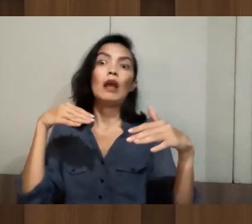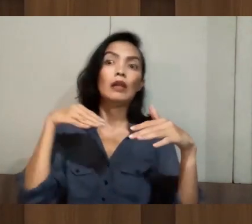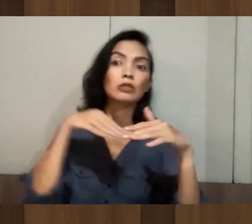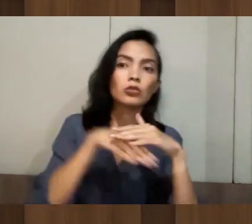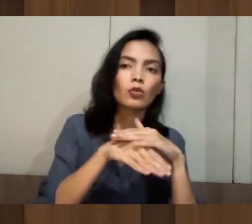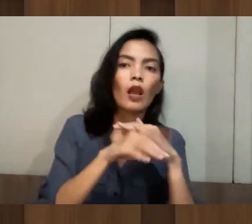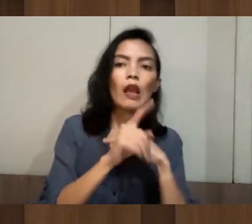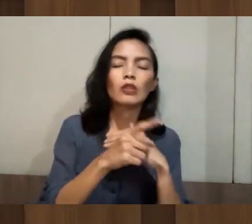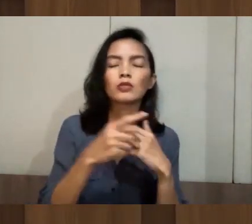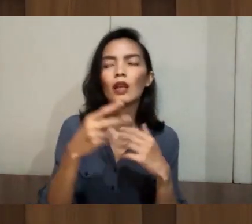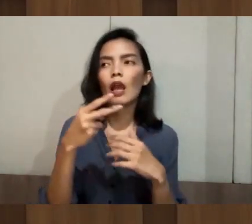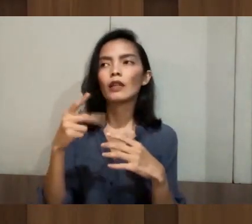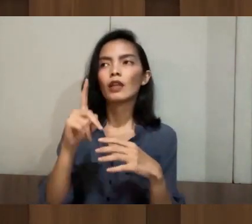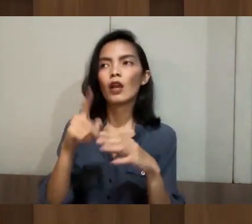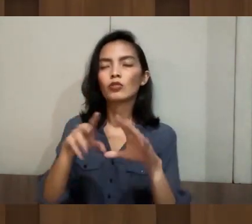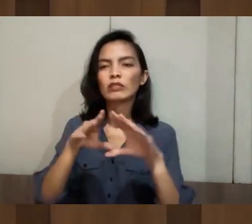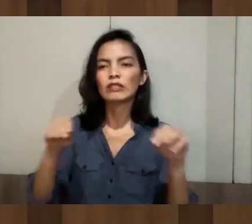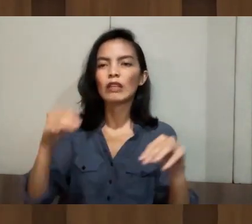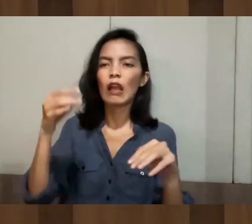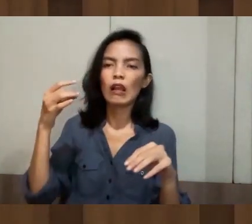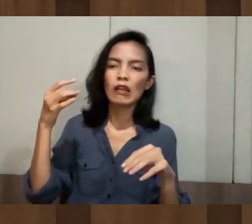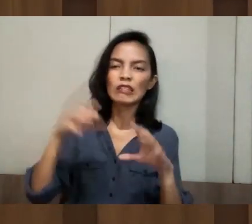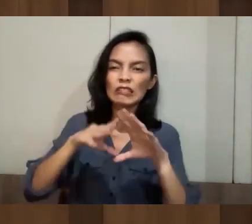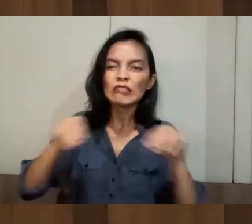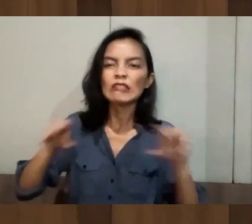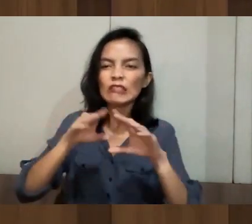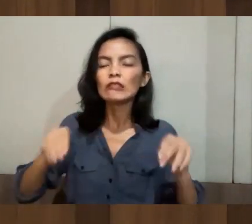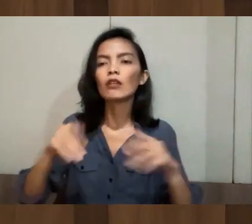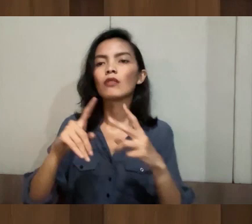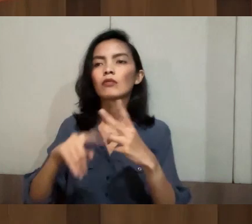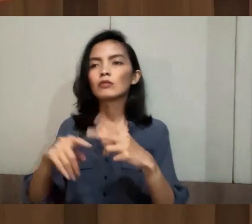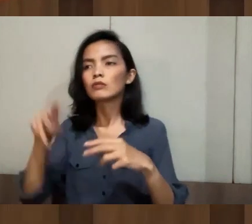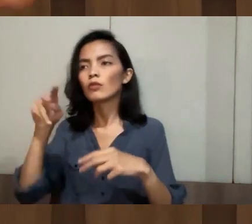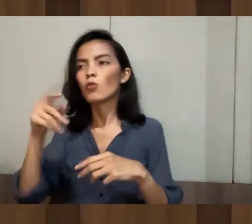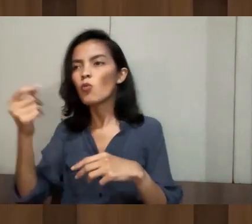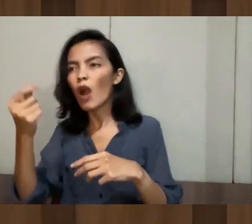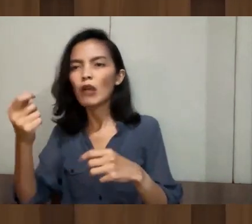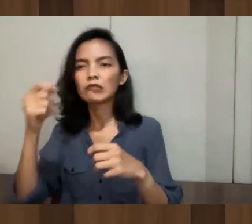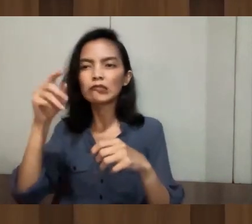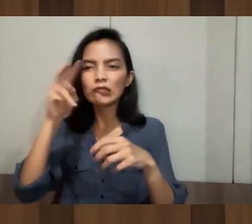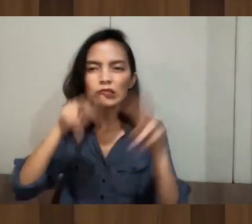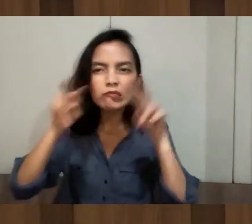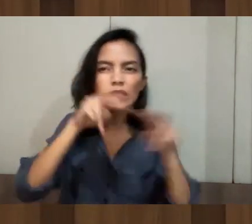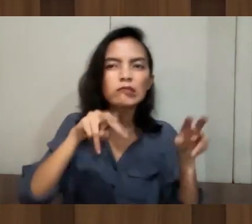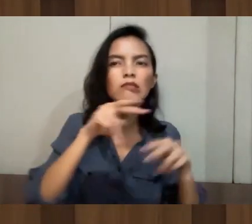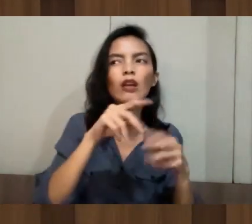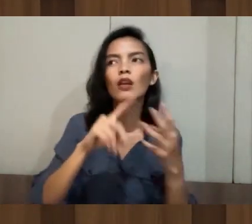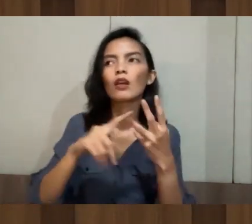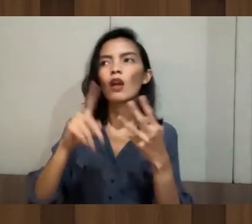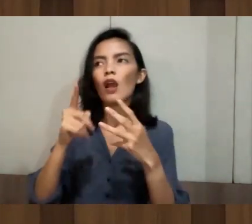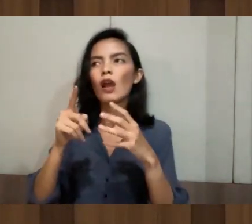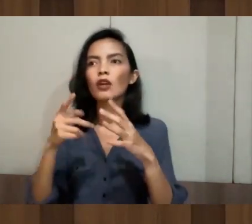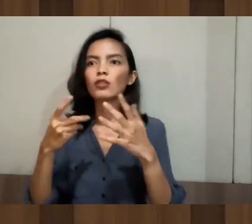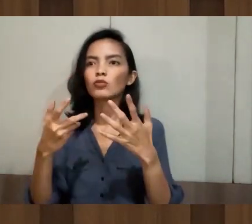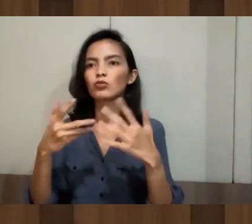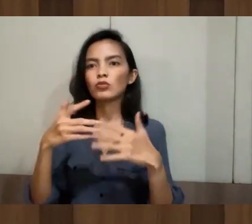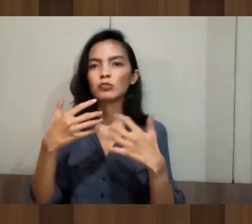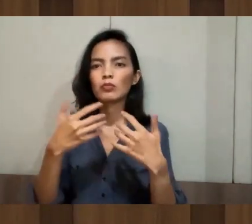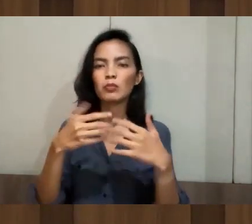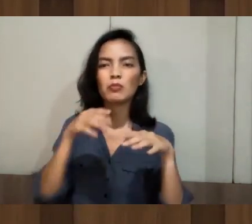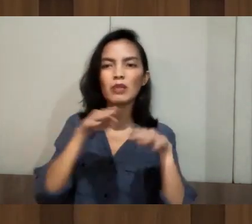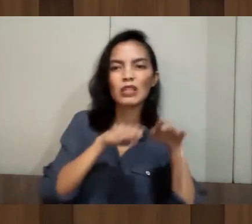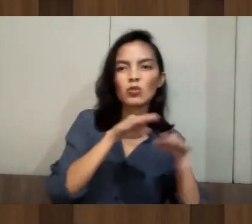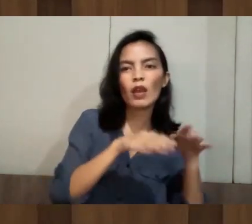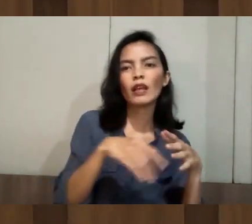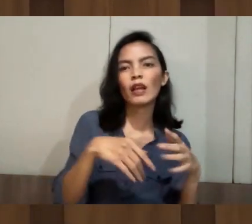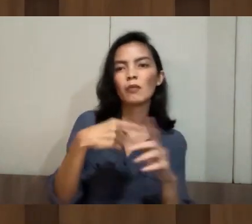a system where we have no choice but to work harder, to find more money, to compare ourselves to